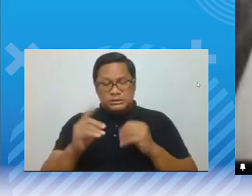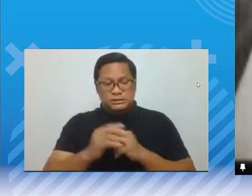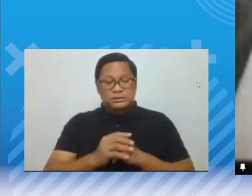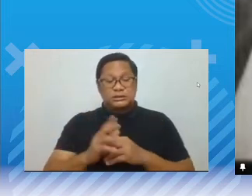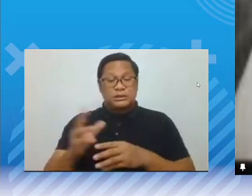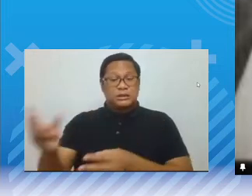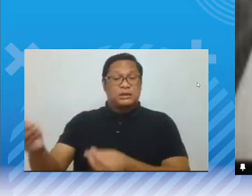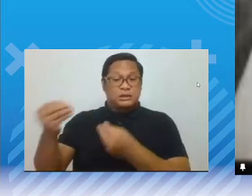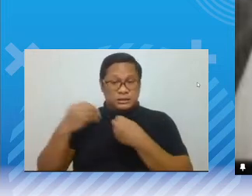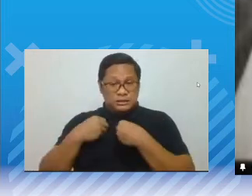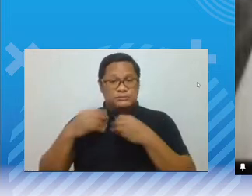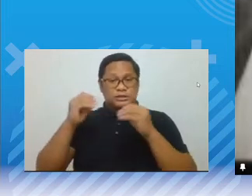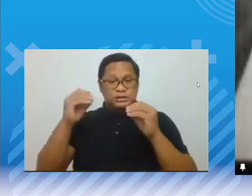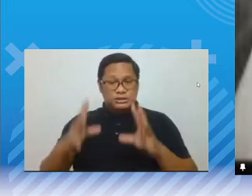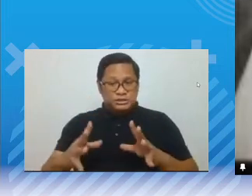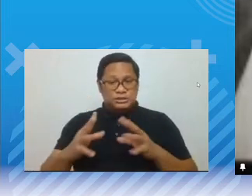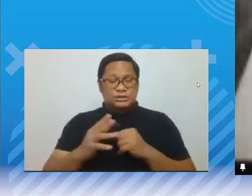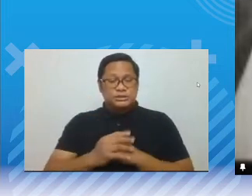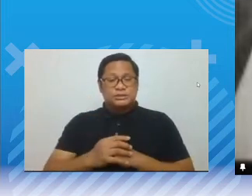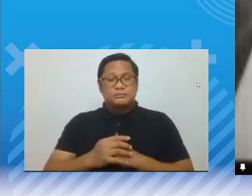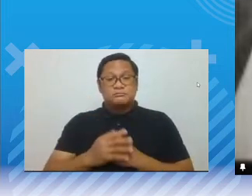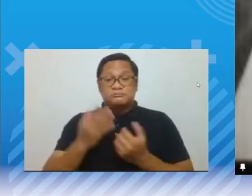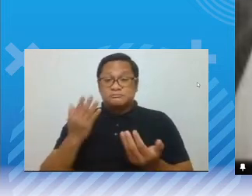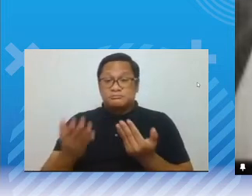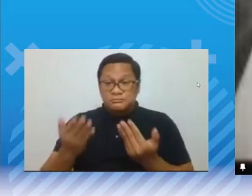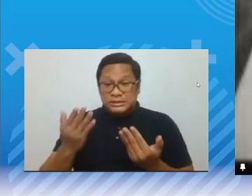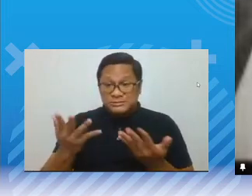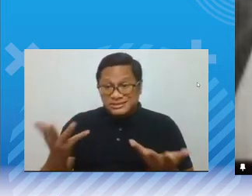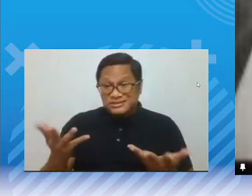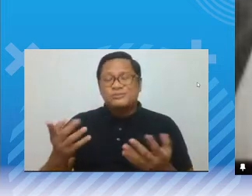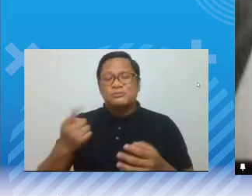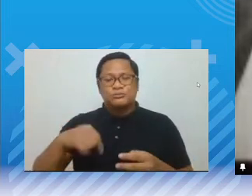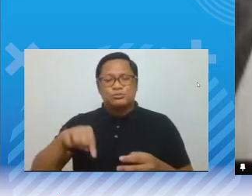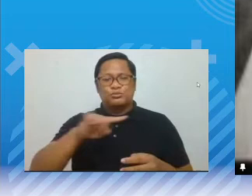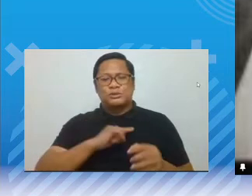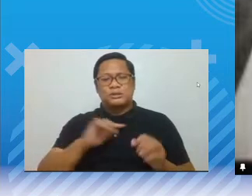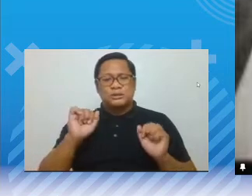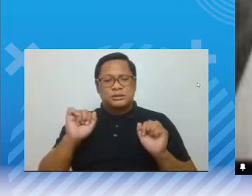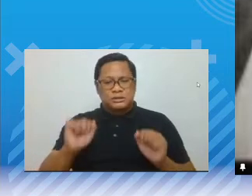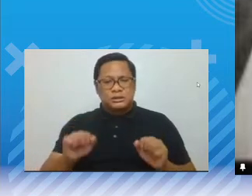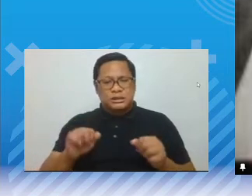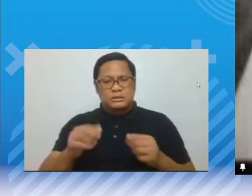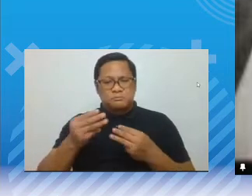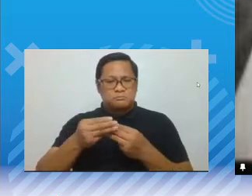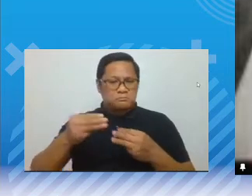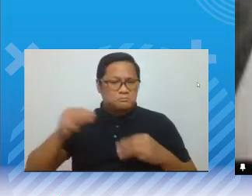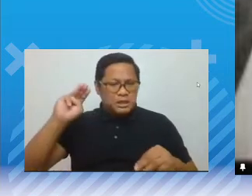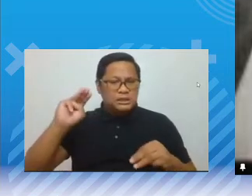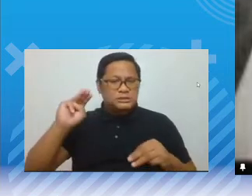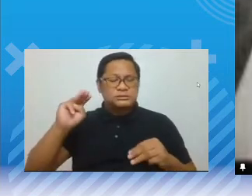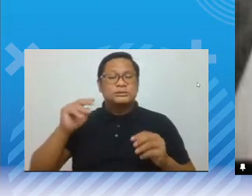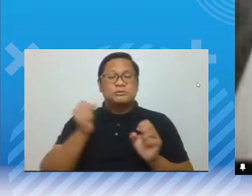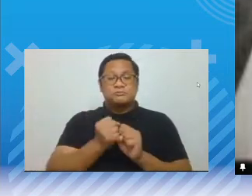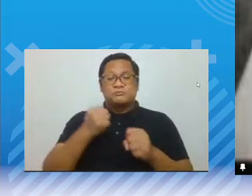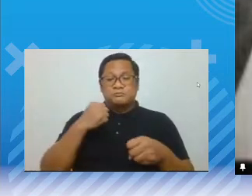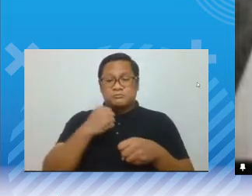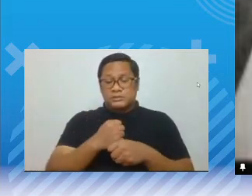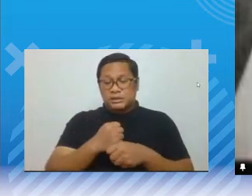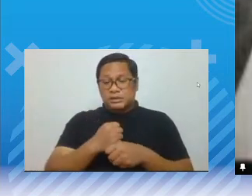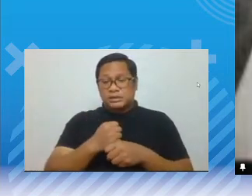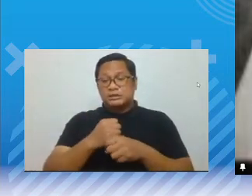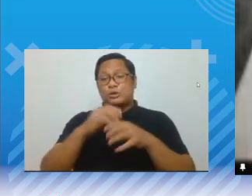provide its teachers is that maybe we could maximize the 8 to 5